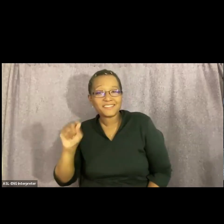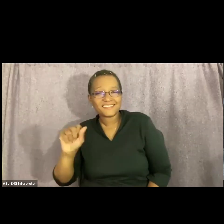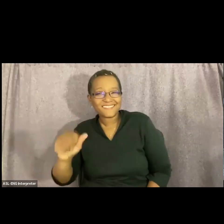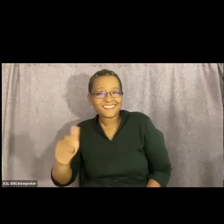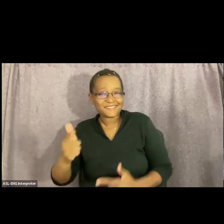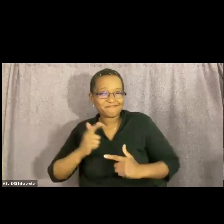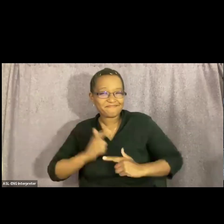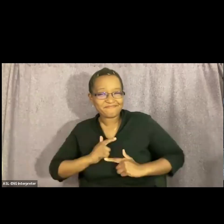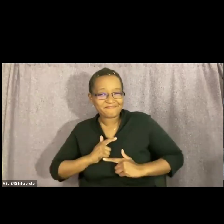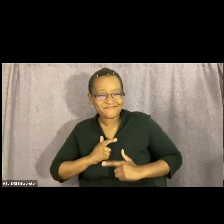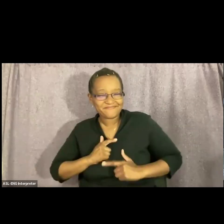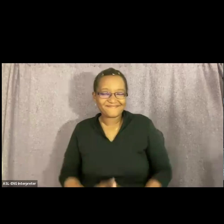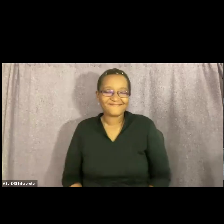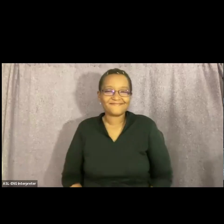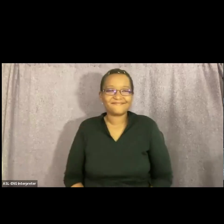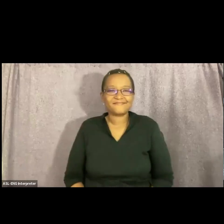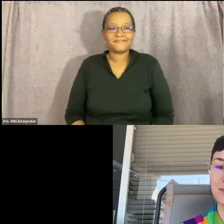uh,